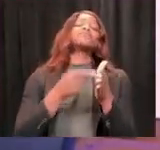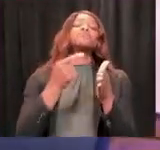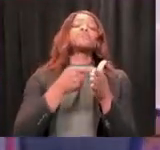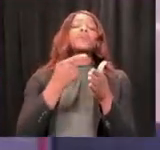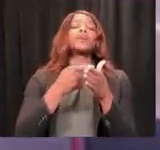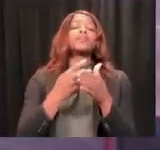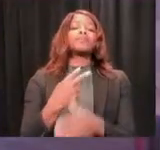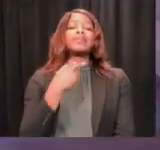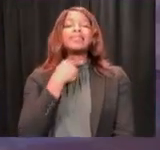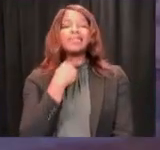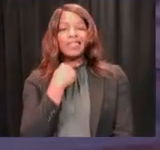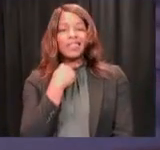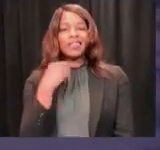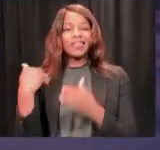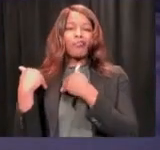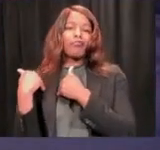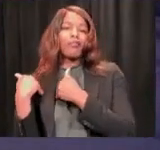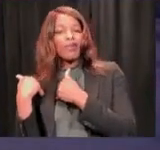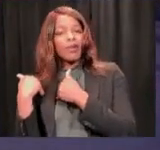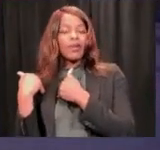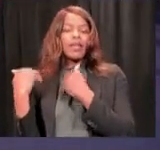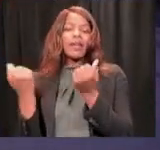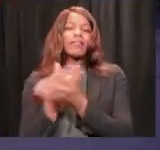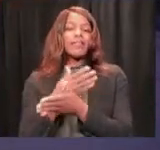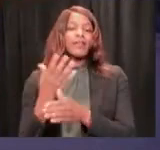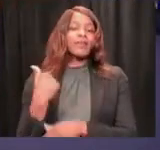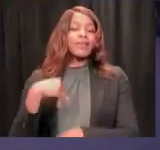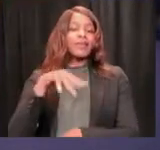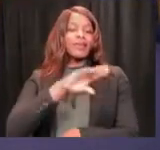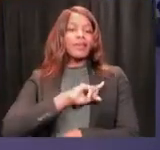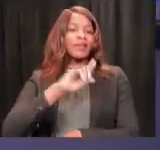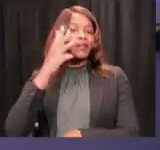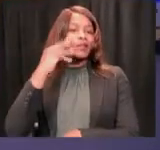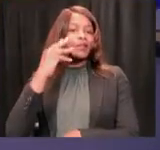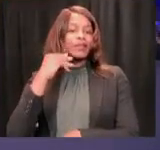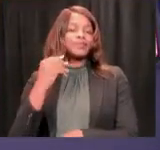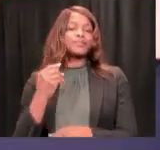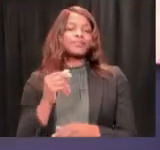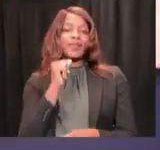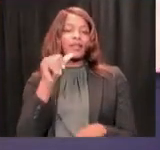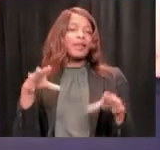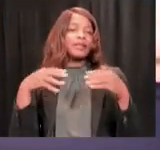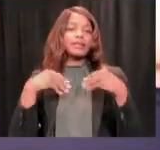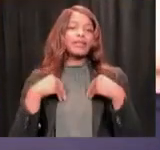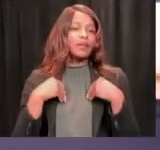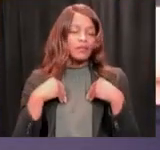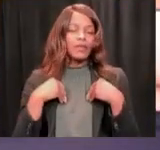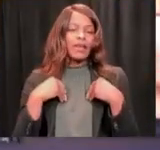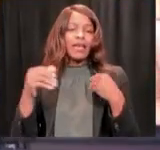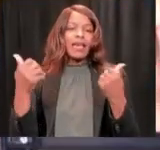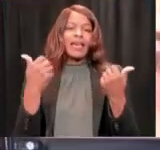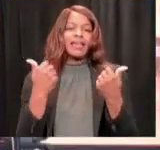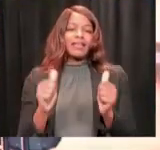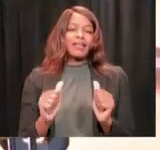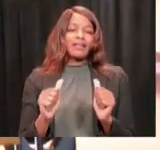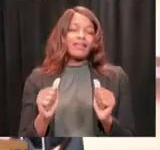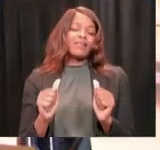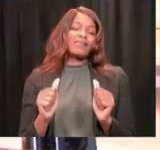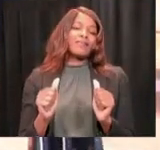in the traps of the baggage we received instead of taking whatever you may be in this point and repacking that for the